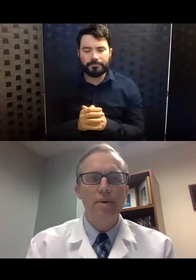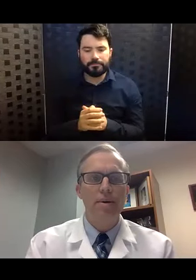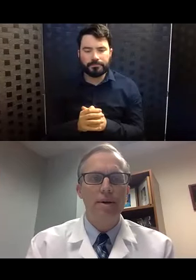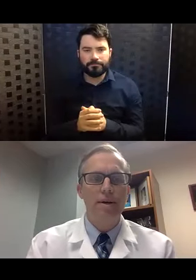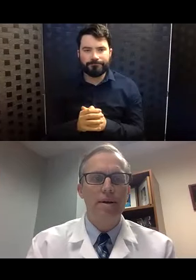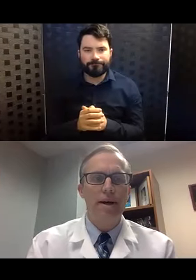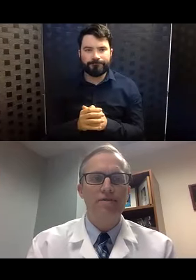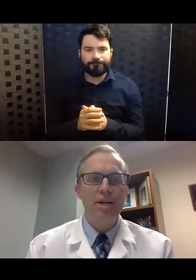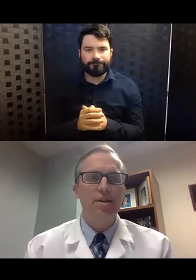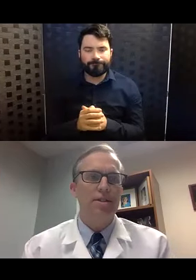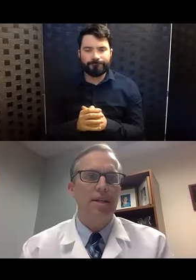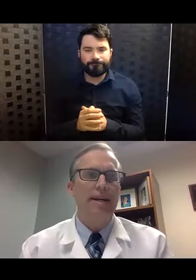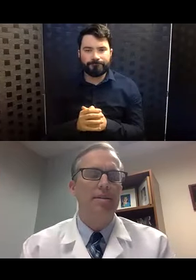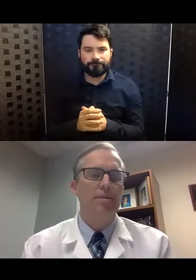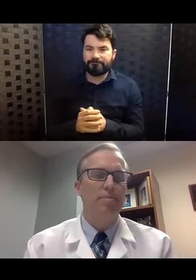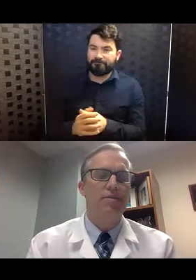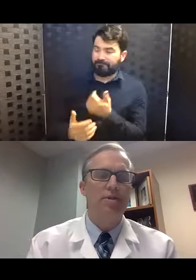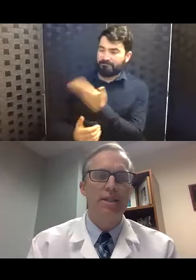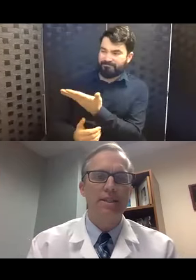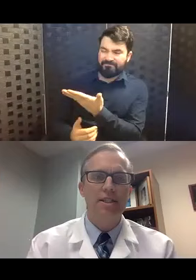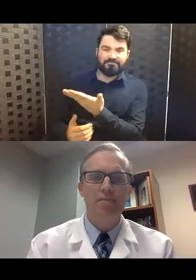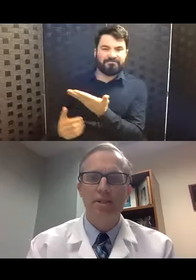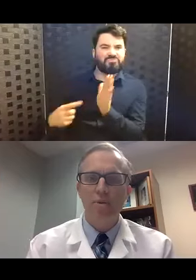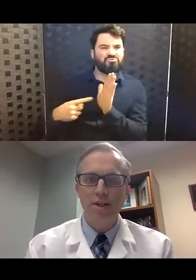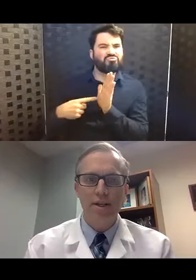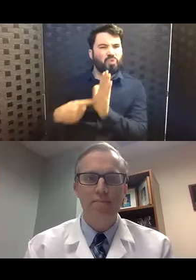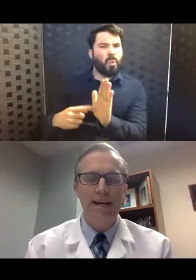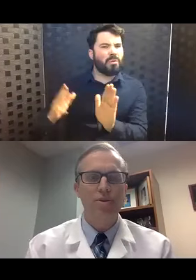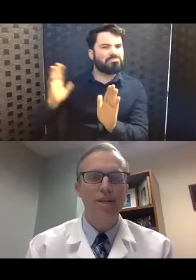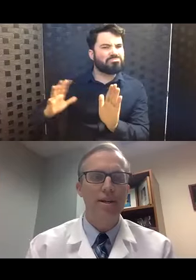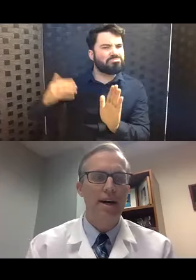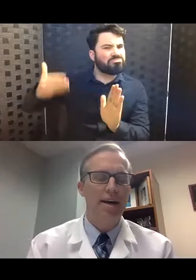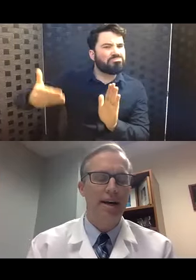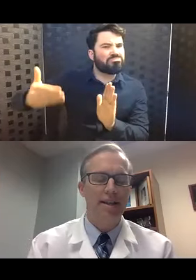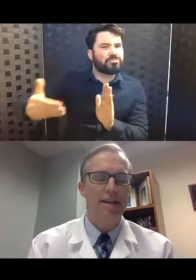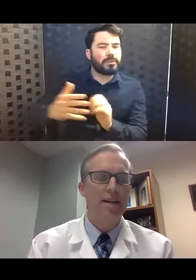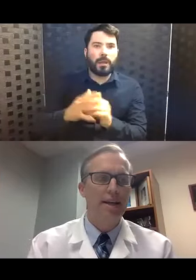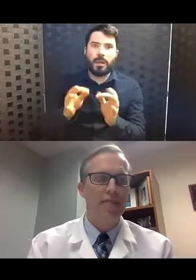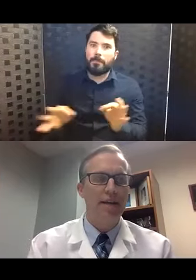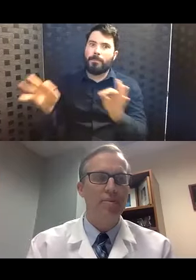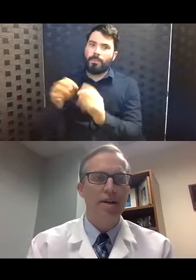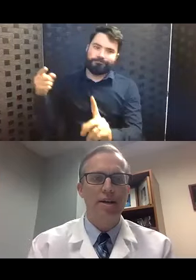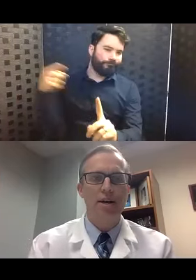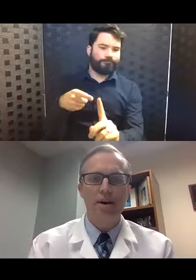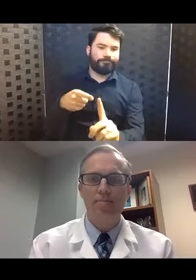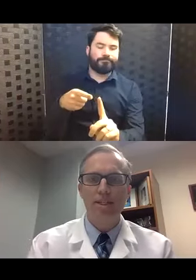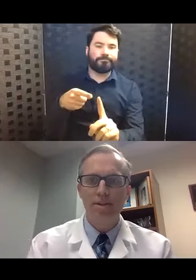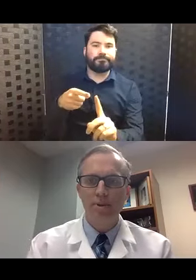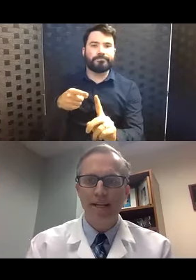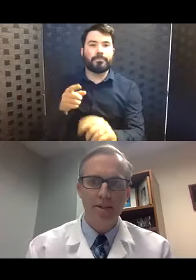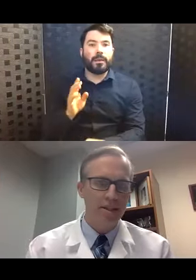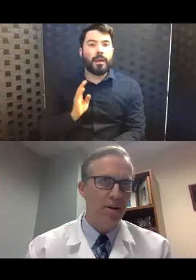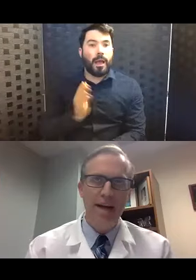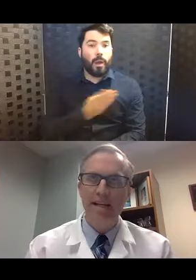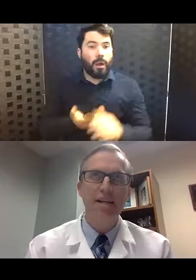So I've shared this slide in previous presentations, but it's important to come back to it. I think every time we talk about our operational